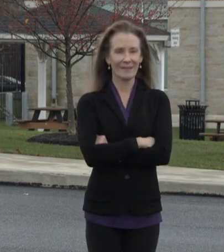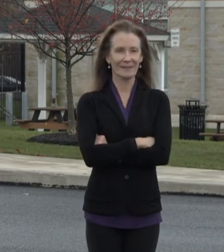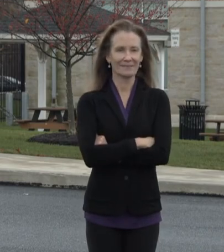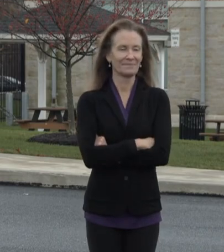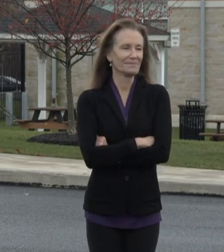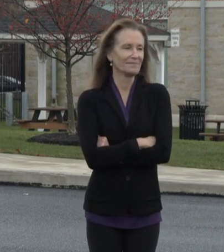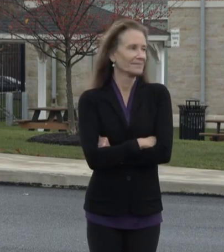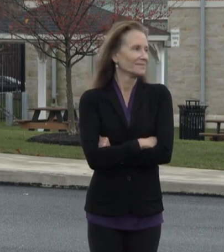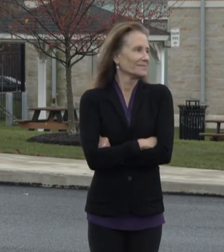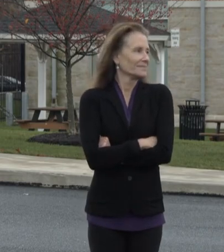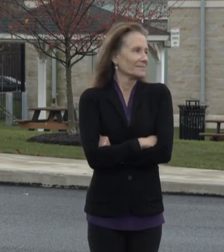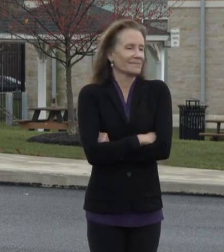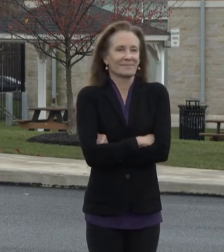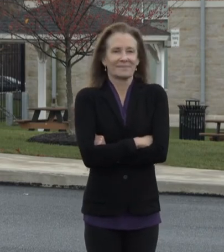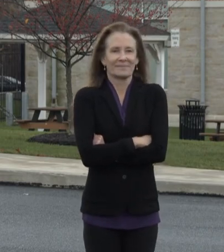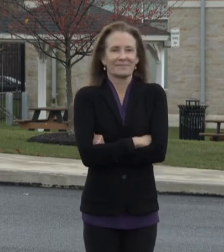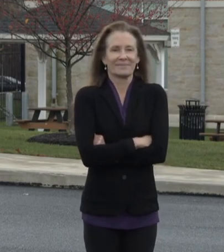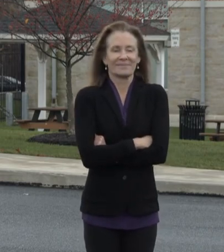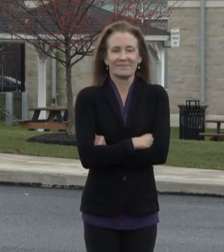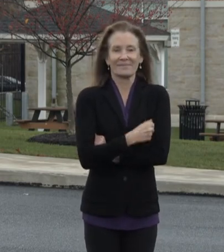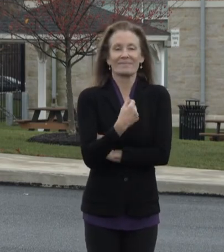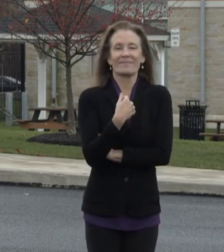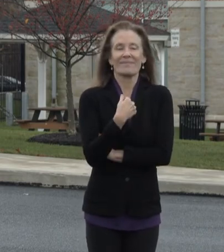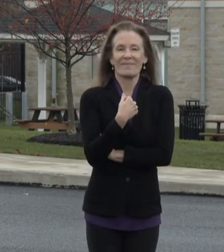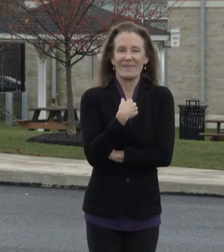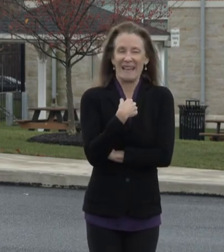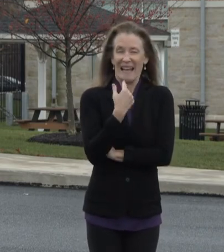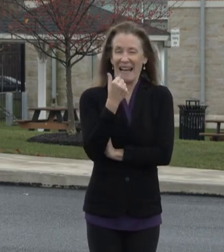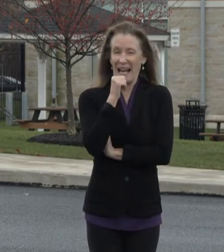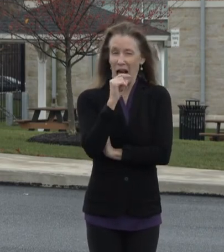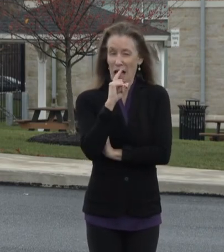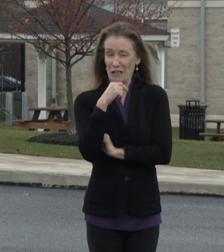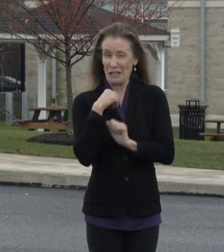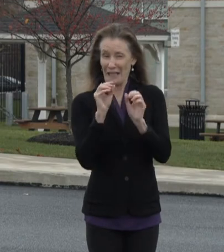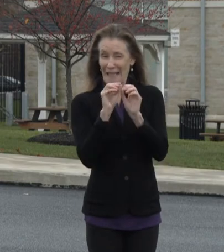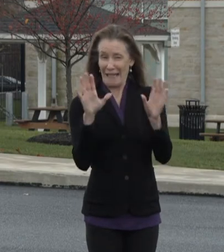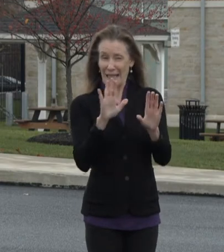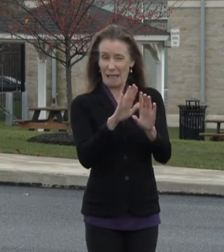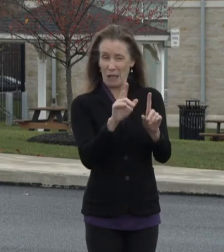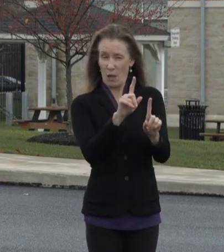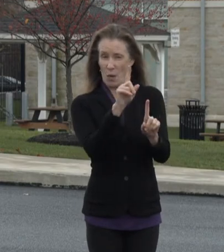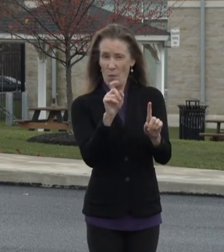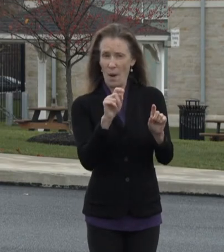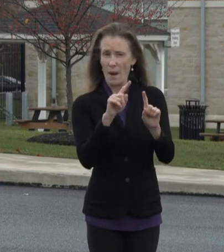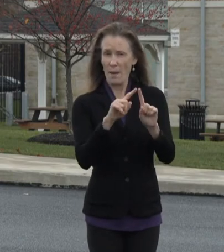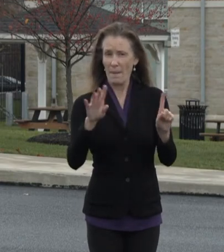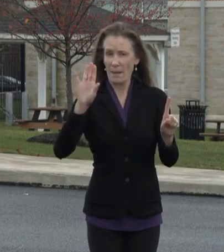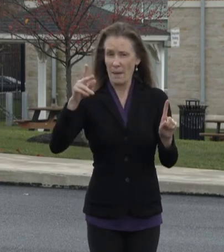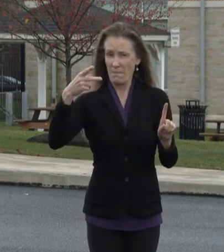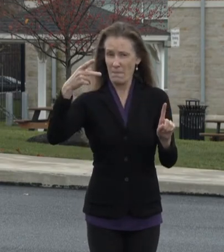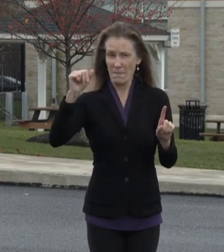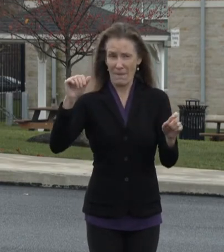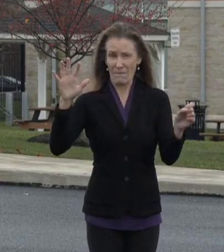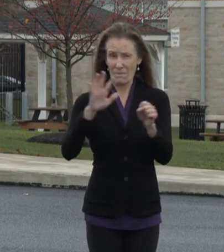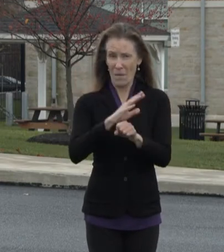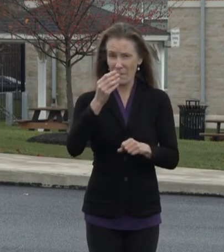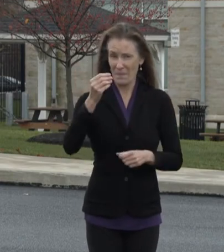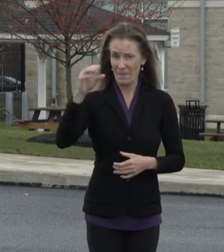All right, I think I understood the question is, are we getting full funding for it or not? So we're not. When it was originally